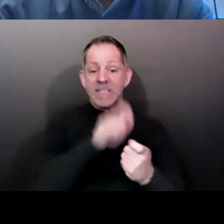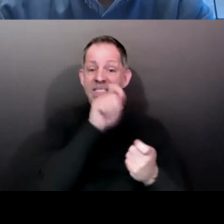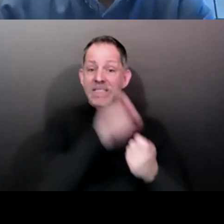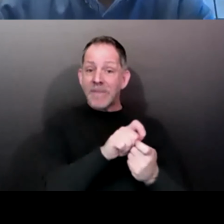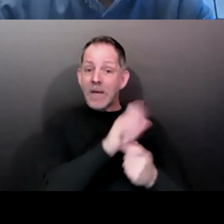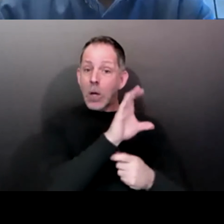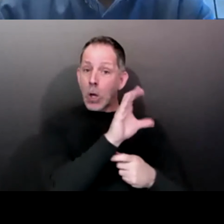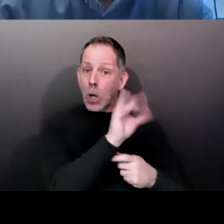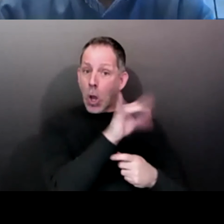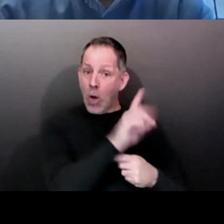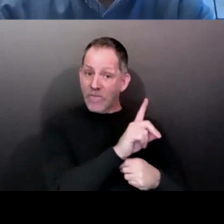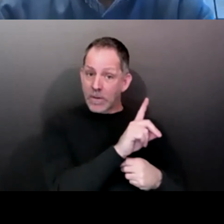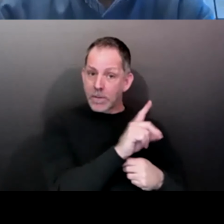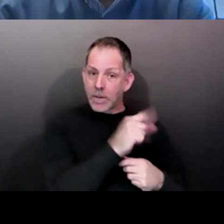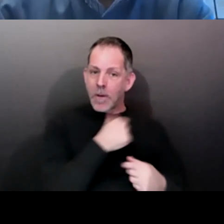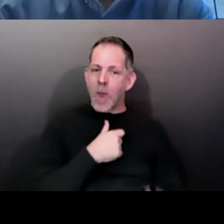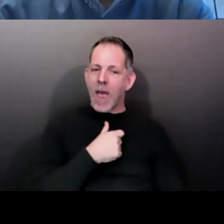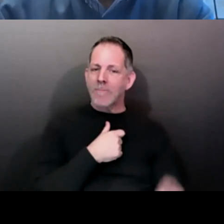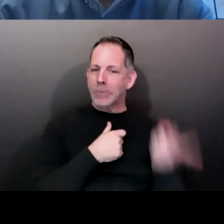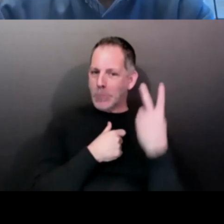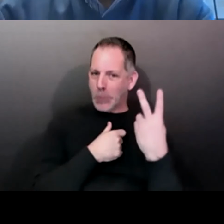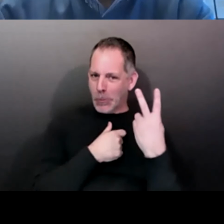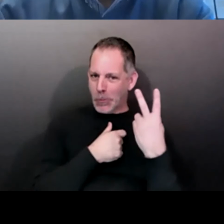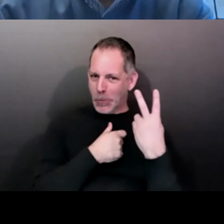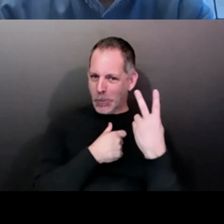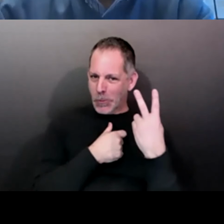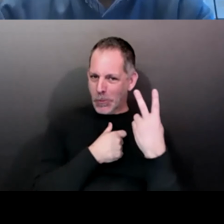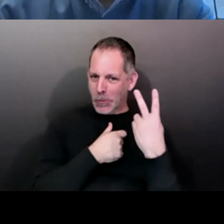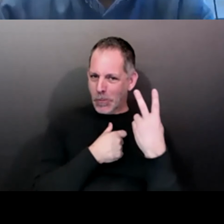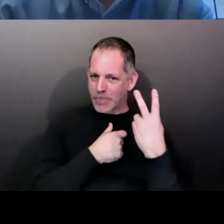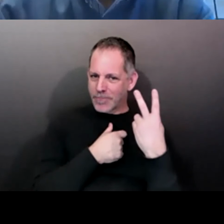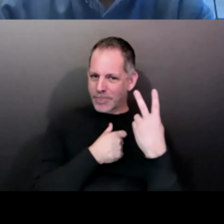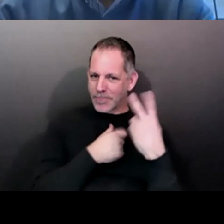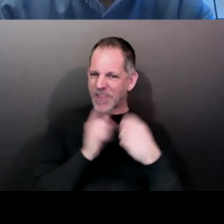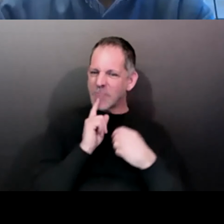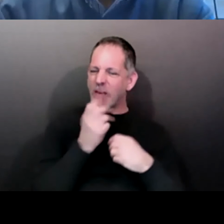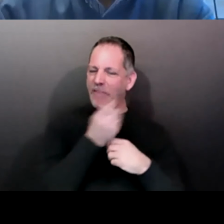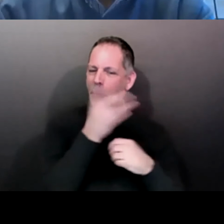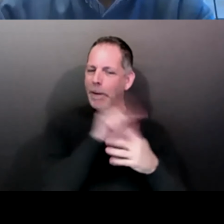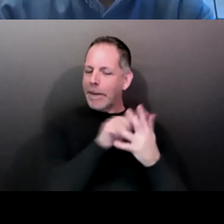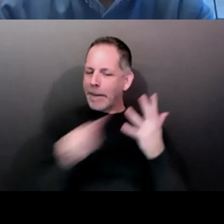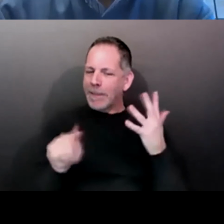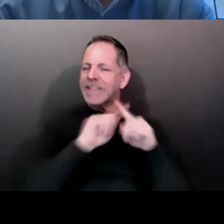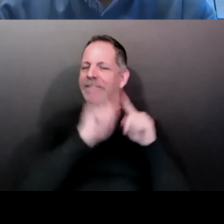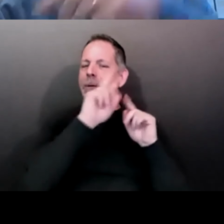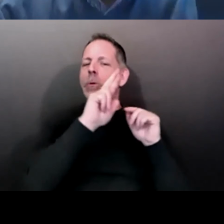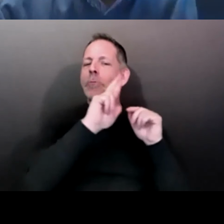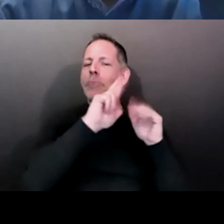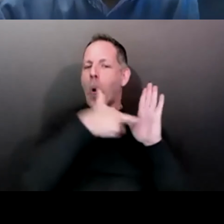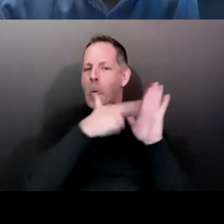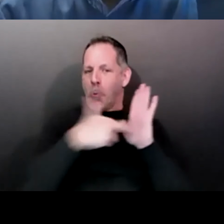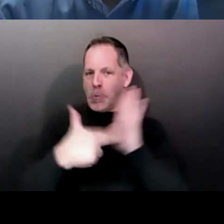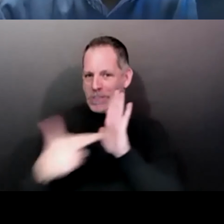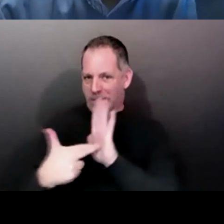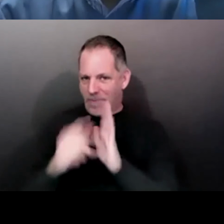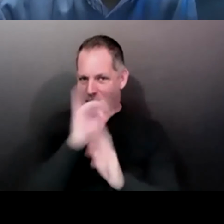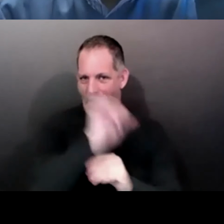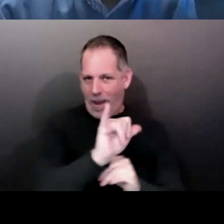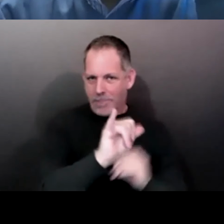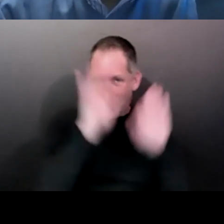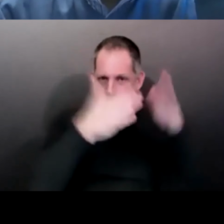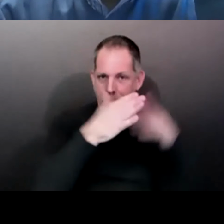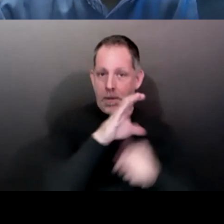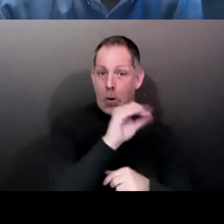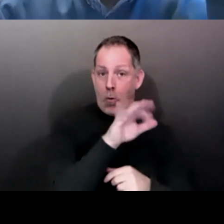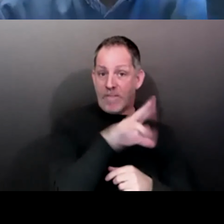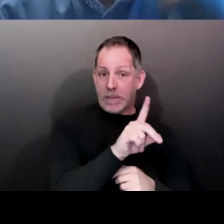roles. There's a few different roles here, so I'll go into them. For agencies, and I do understand